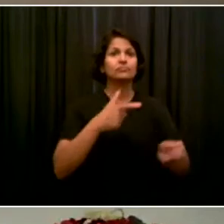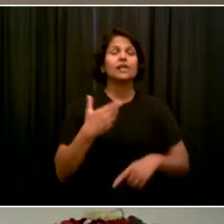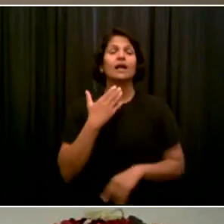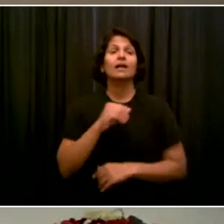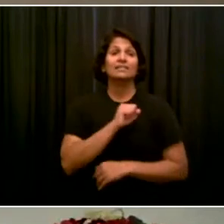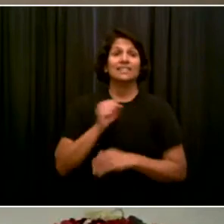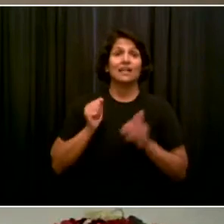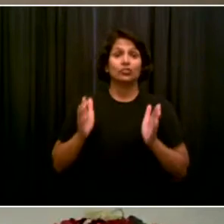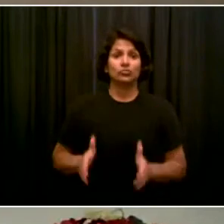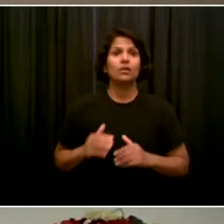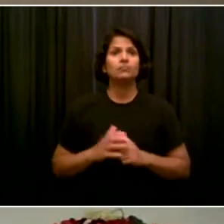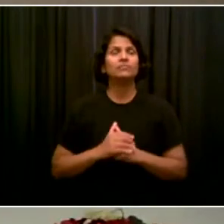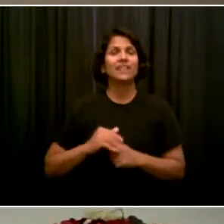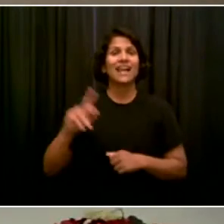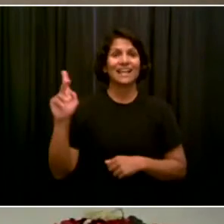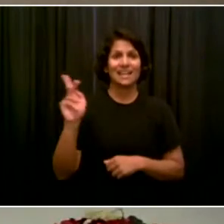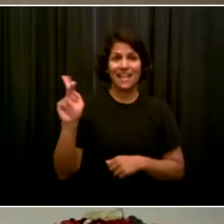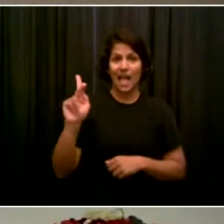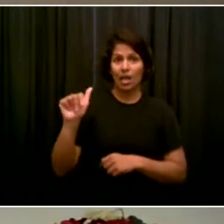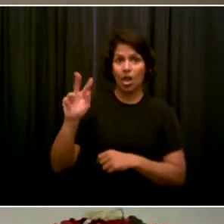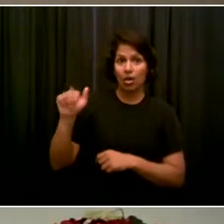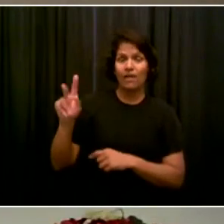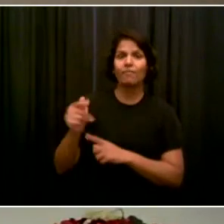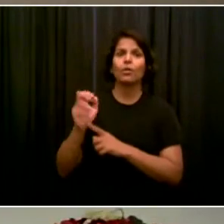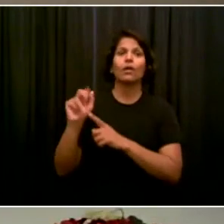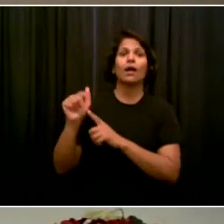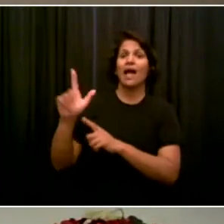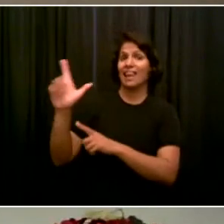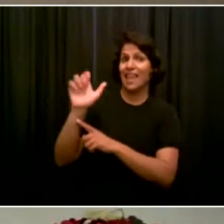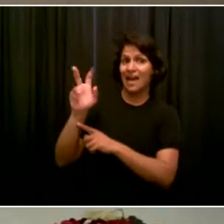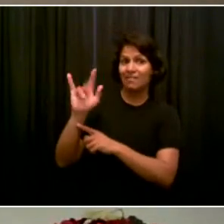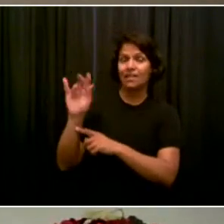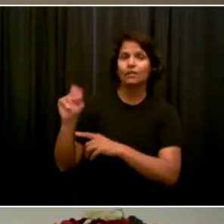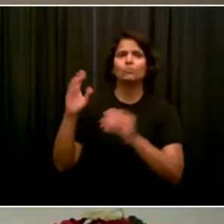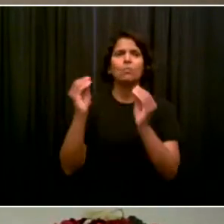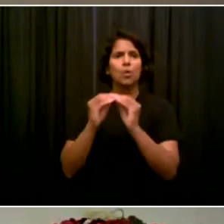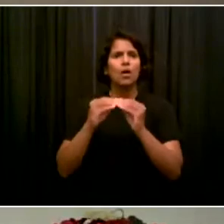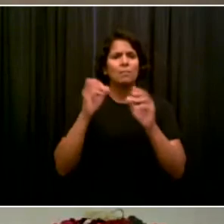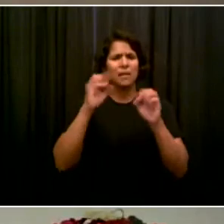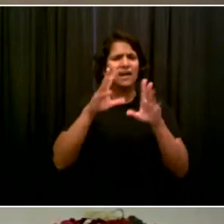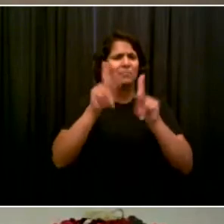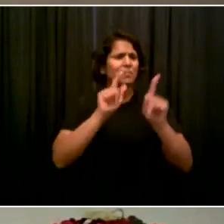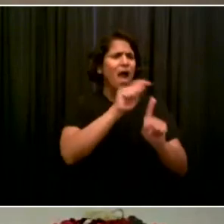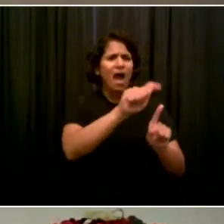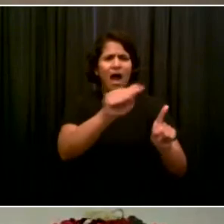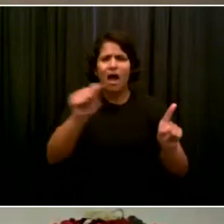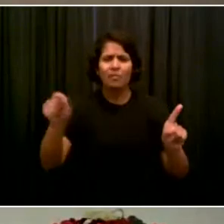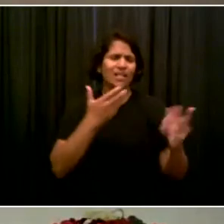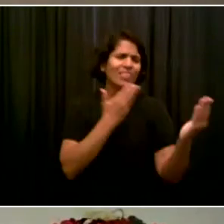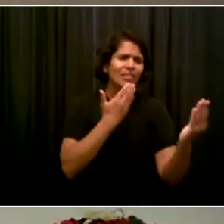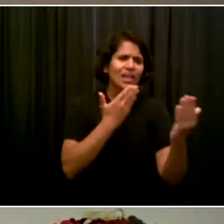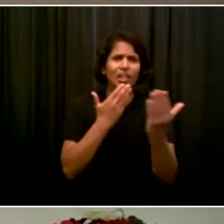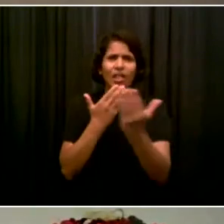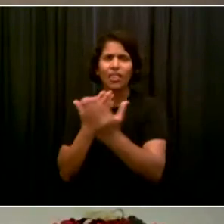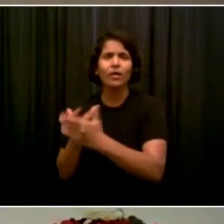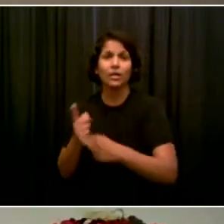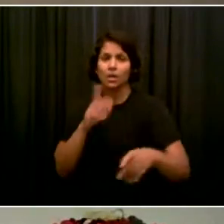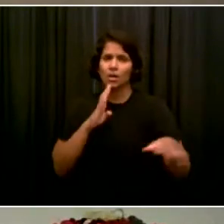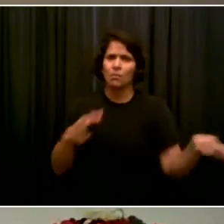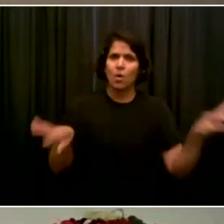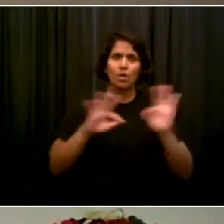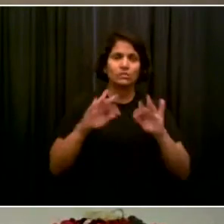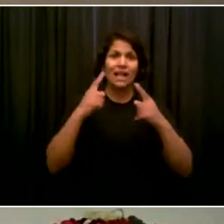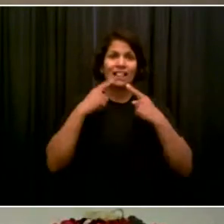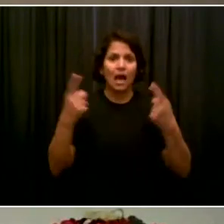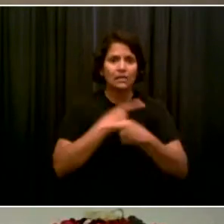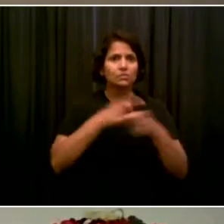our expert panel chair, Carla Shasura, for this really important announcement about the future of our city. I also confess to being more than